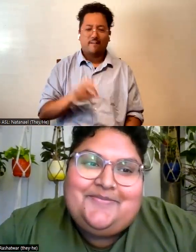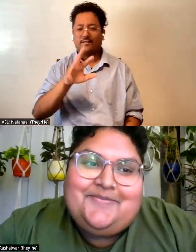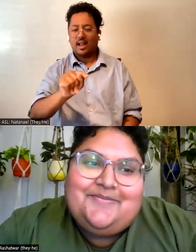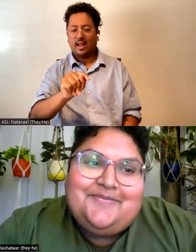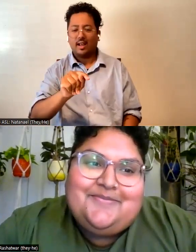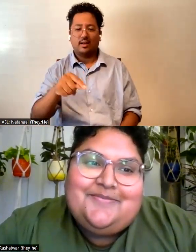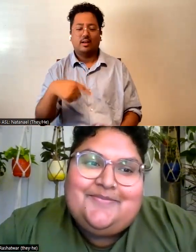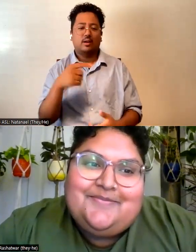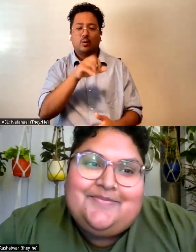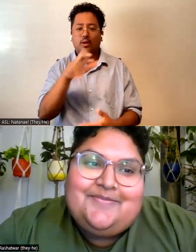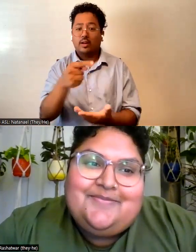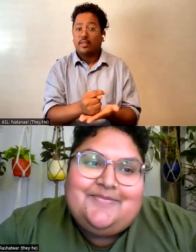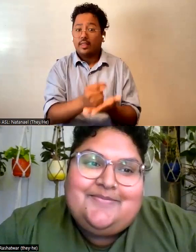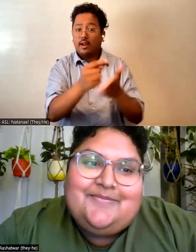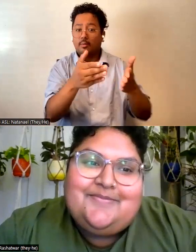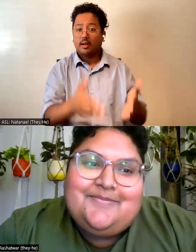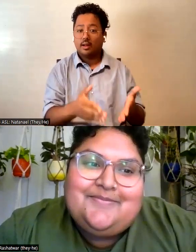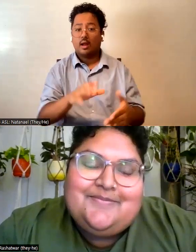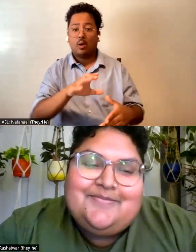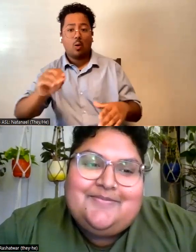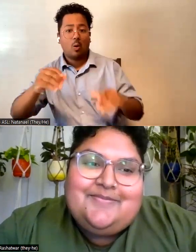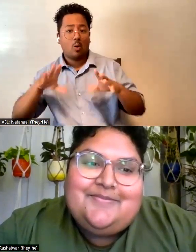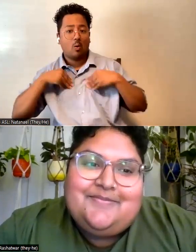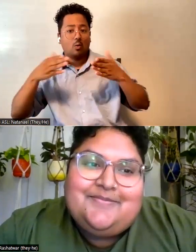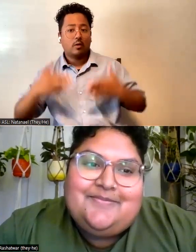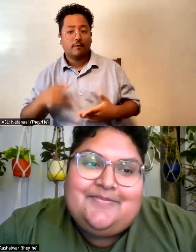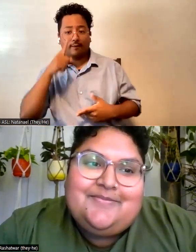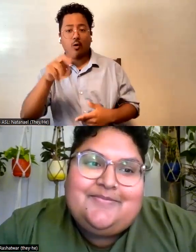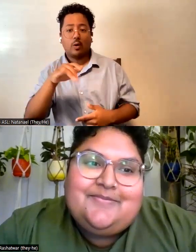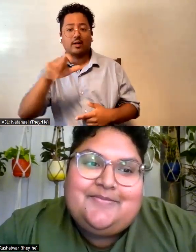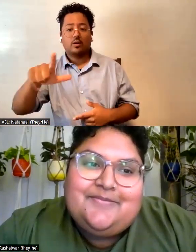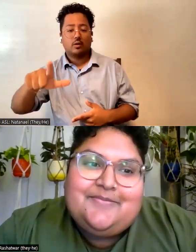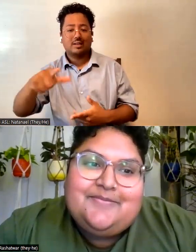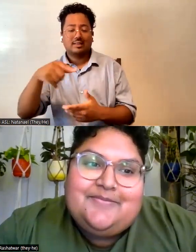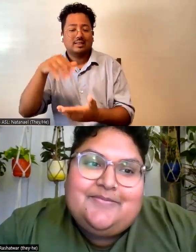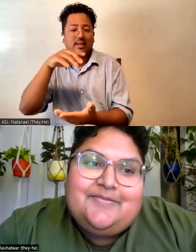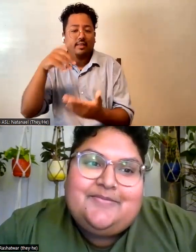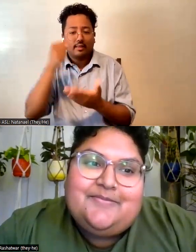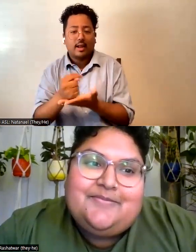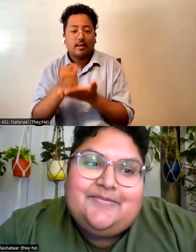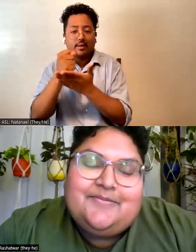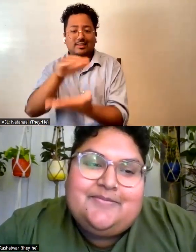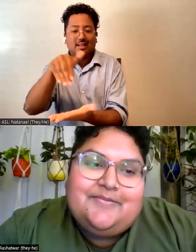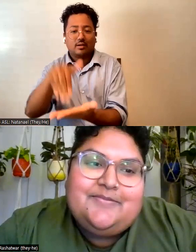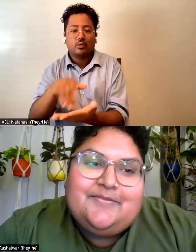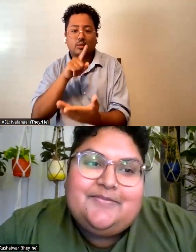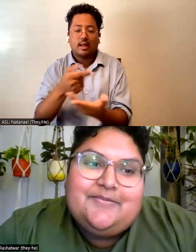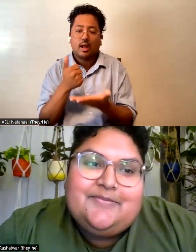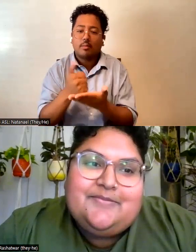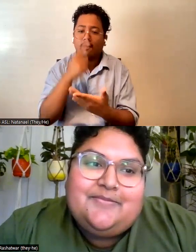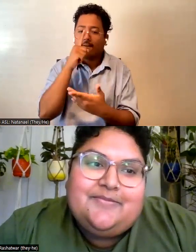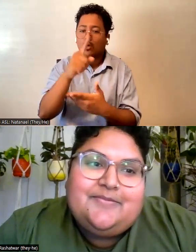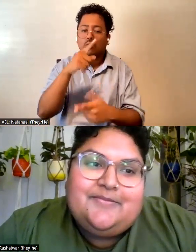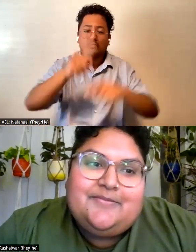non-binary therapist and co-owner of Radical Therapy Center, specialized in treating sexual trauma, diet